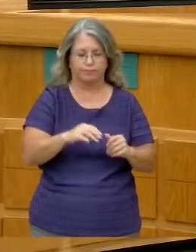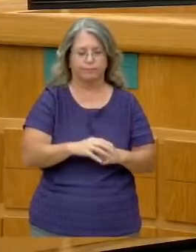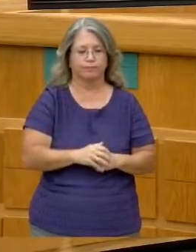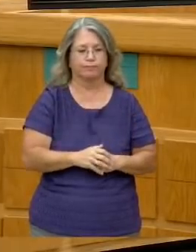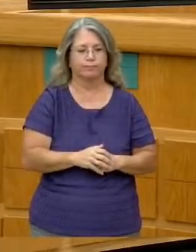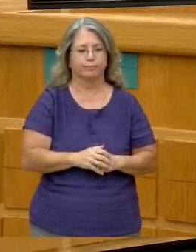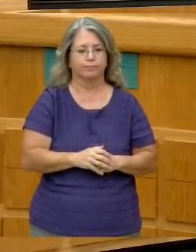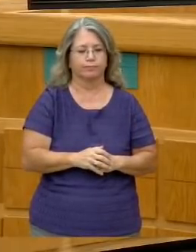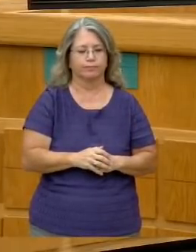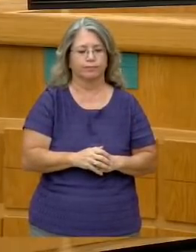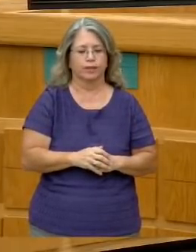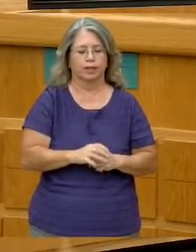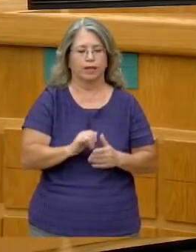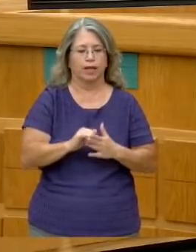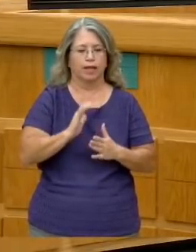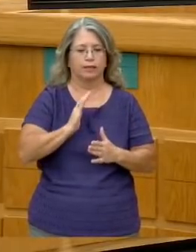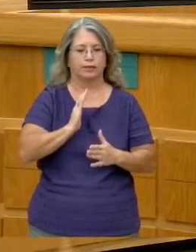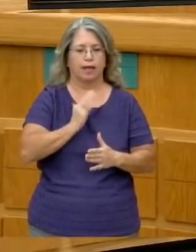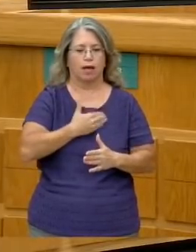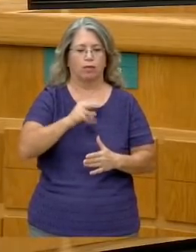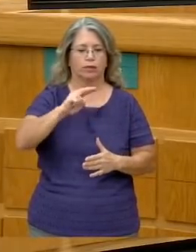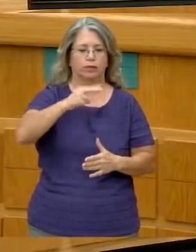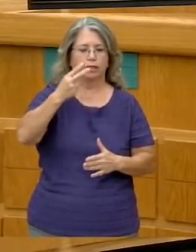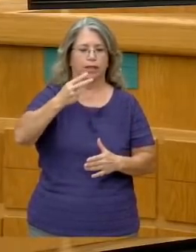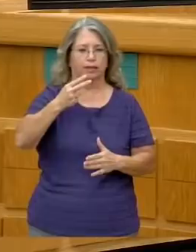And that's our second highest